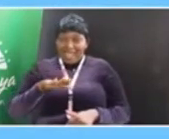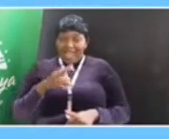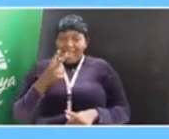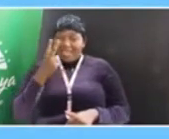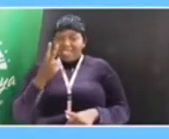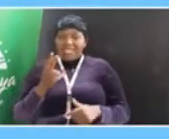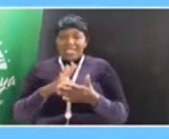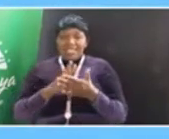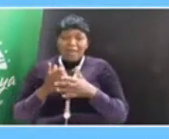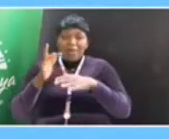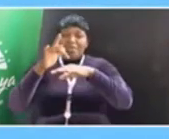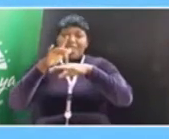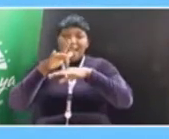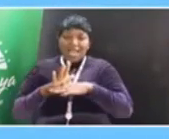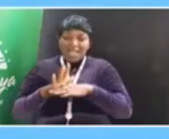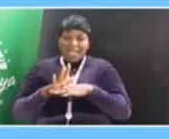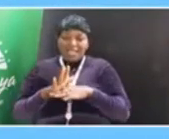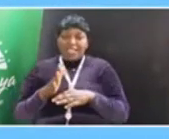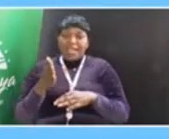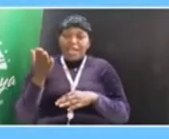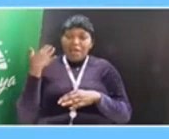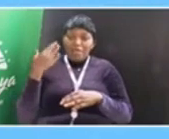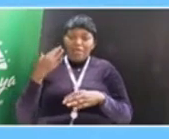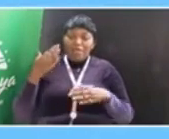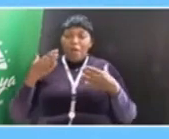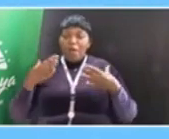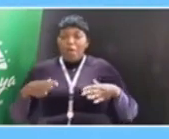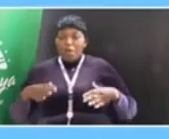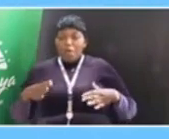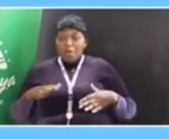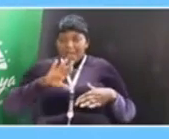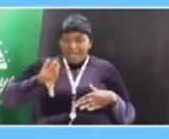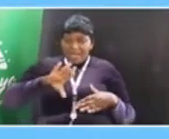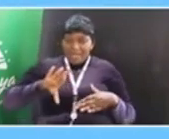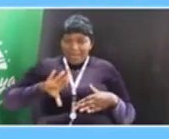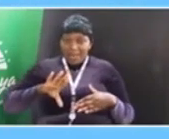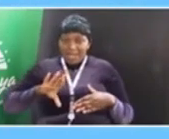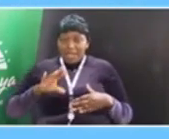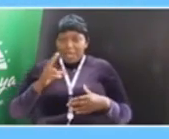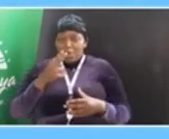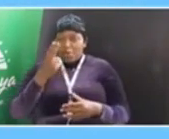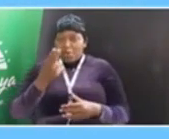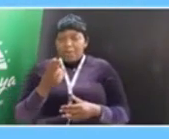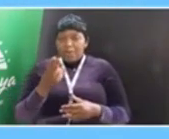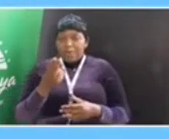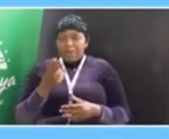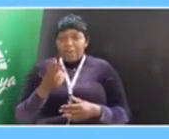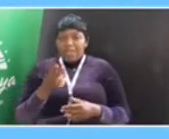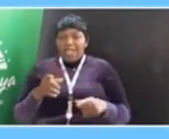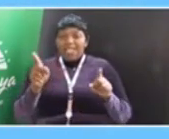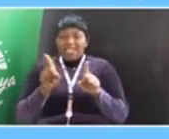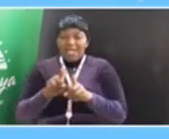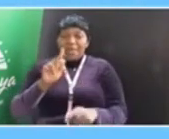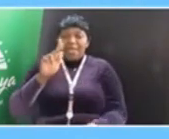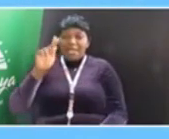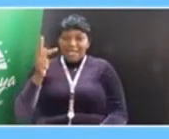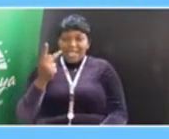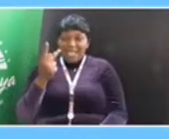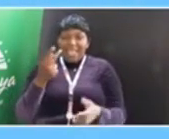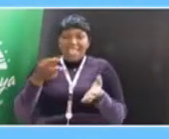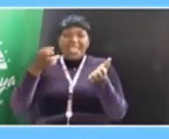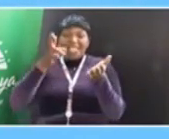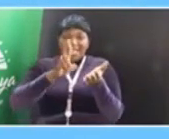human remains set against the backdrop of majestic Jade Sea, earning Kenya its